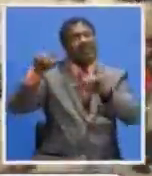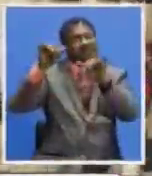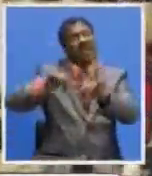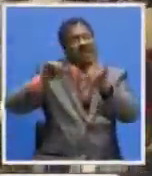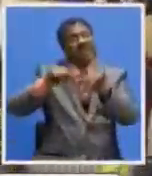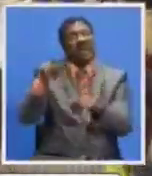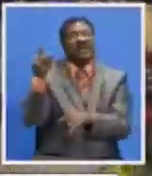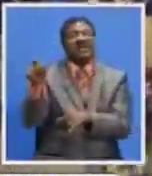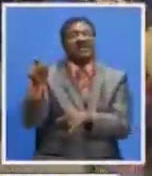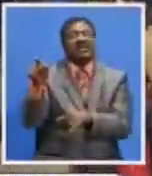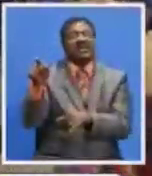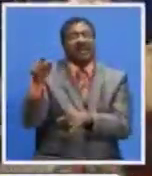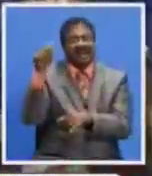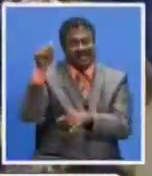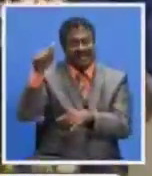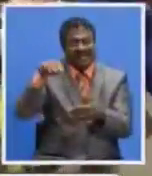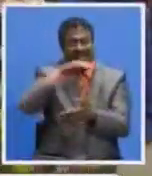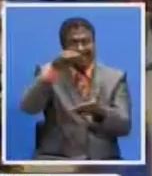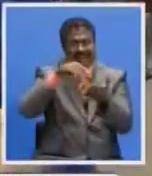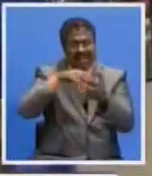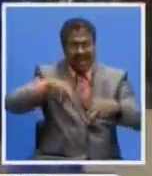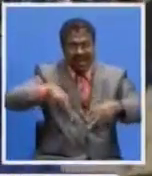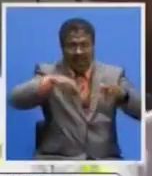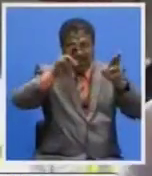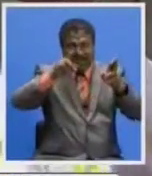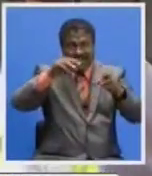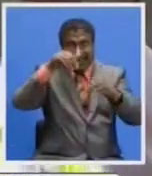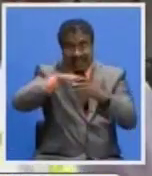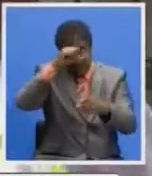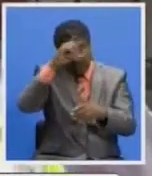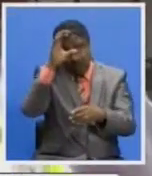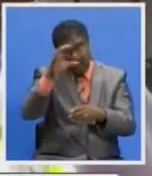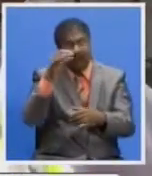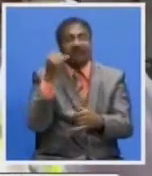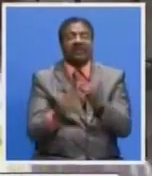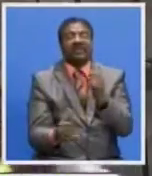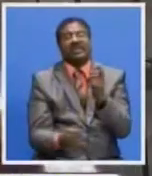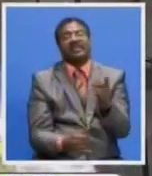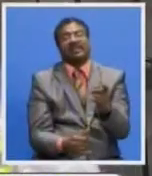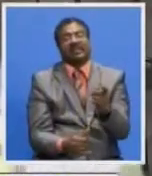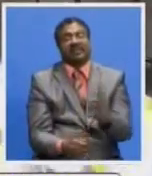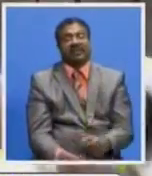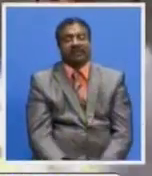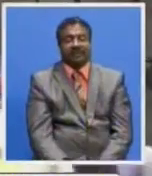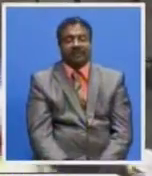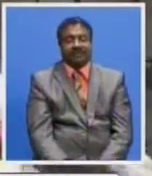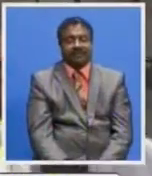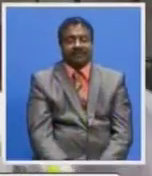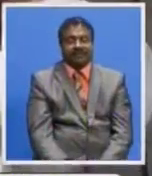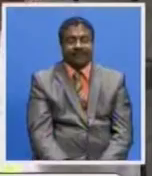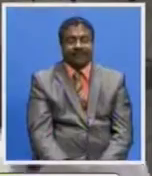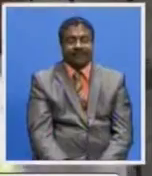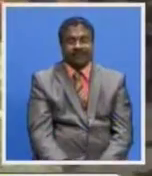protesters marched along Central Street in Kabundi South area of Chingola. Issues ya KCM